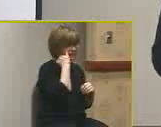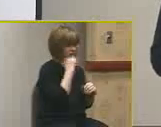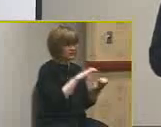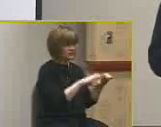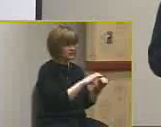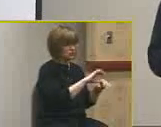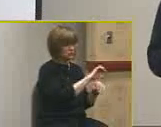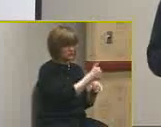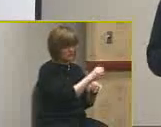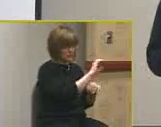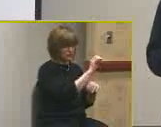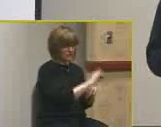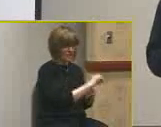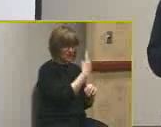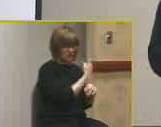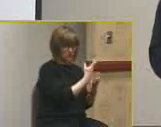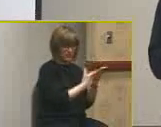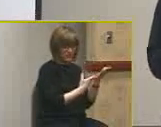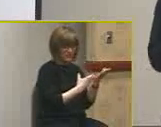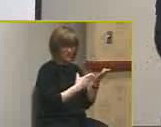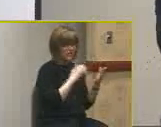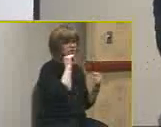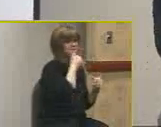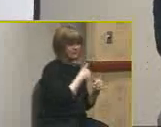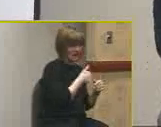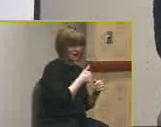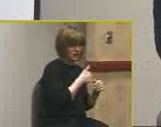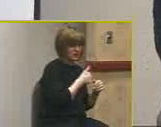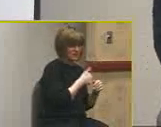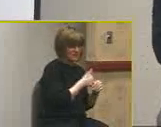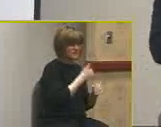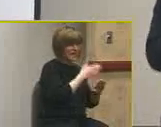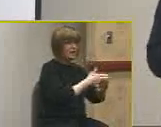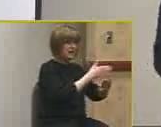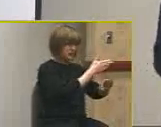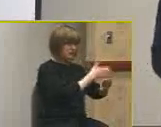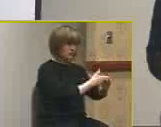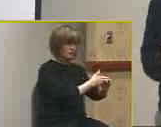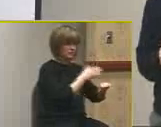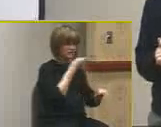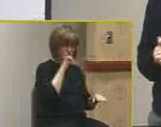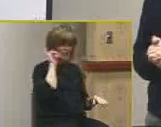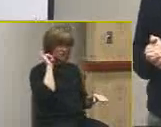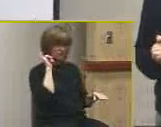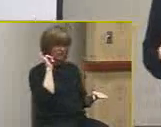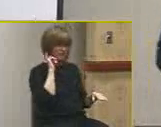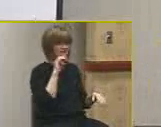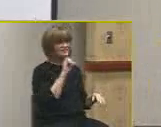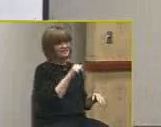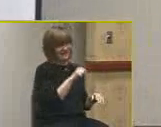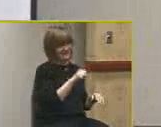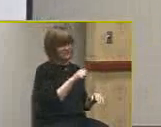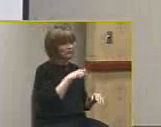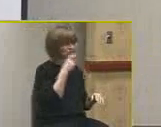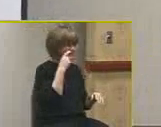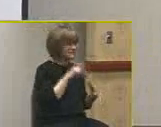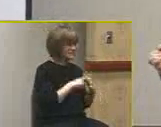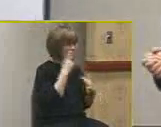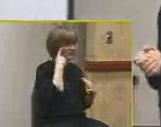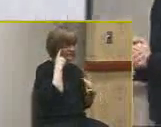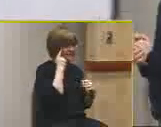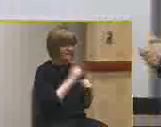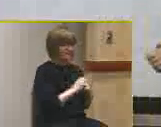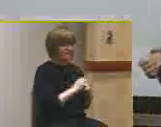thing tomorrow, are we better off than we were yesterday? That's the way you got to think. Build that